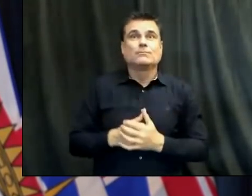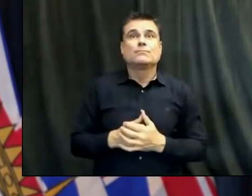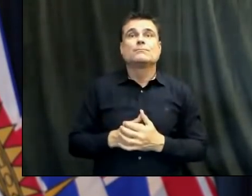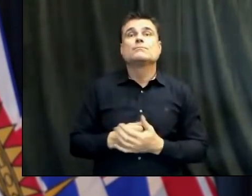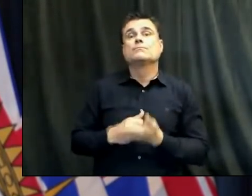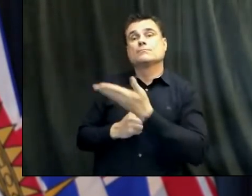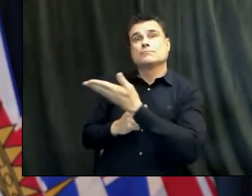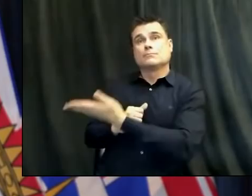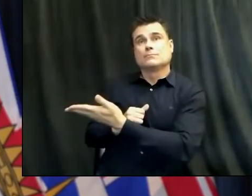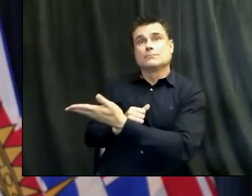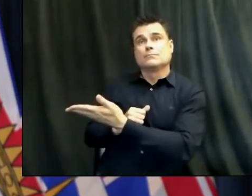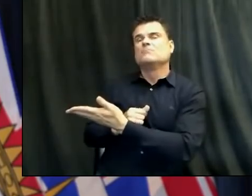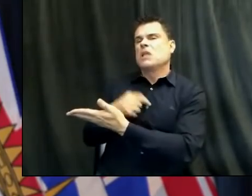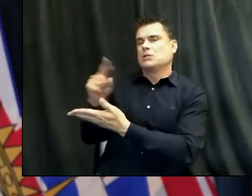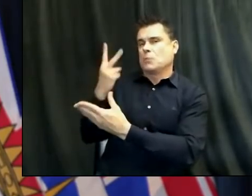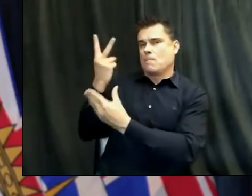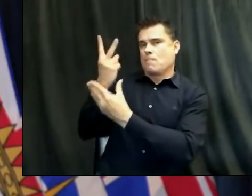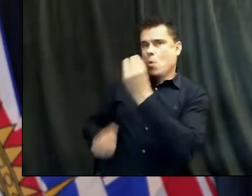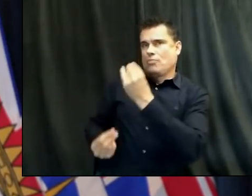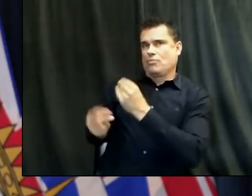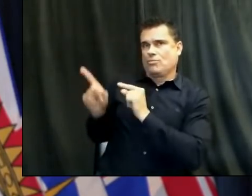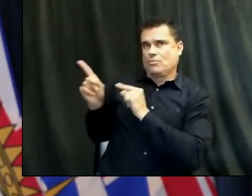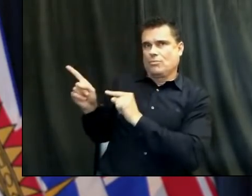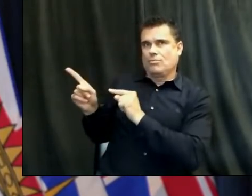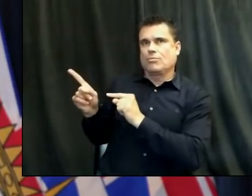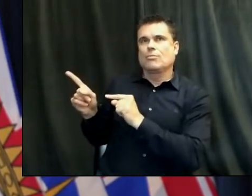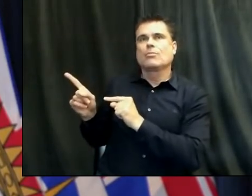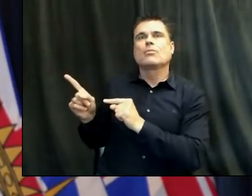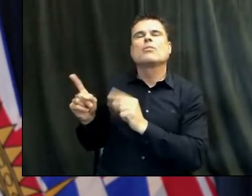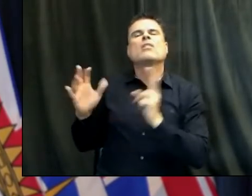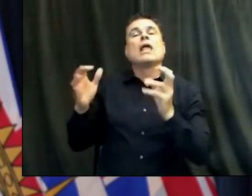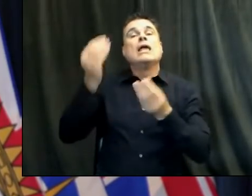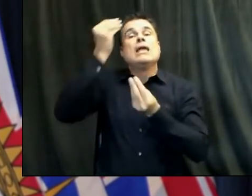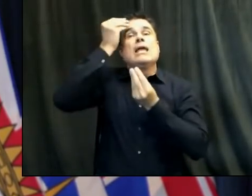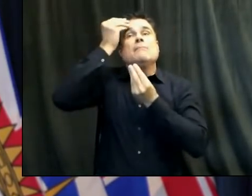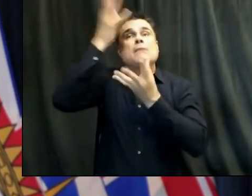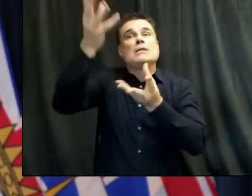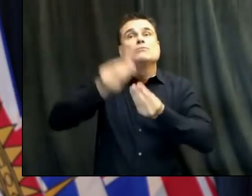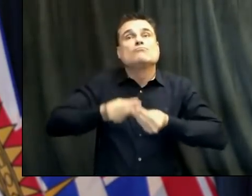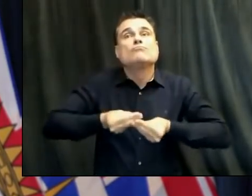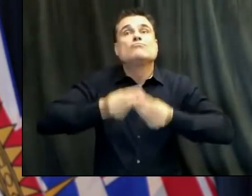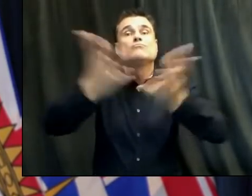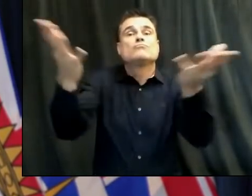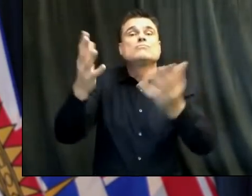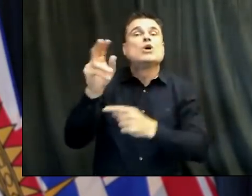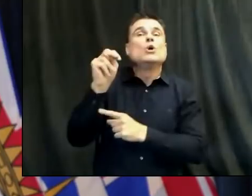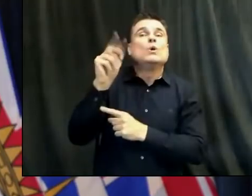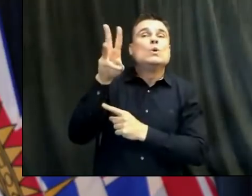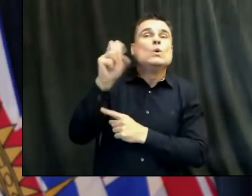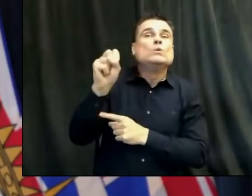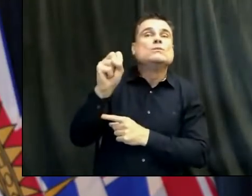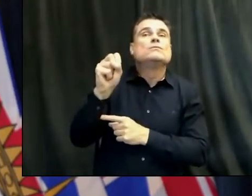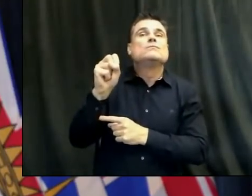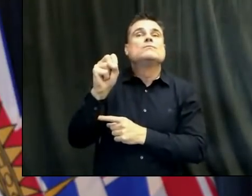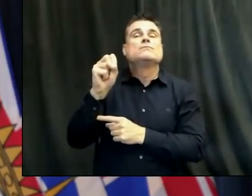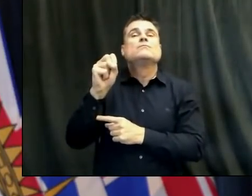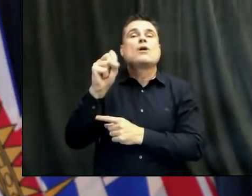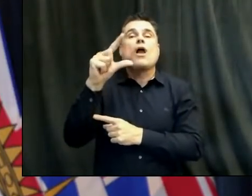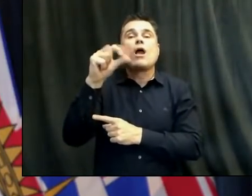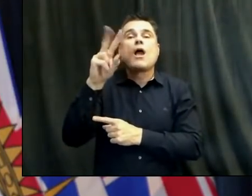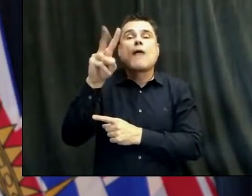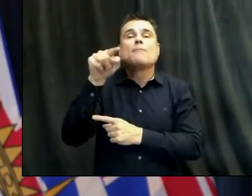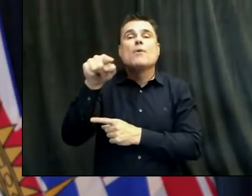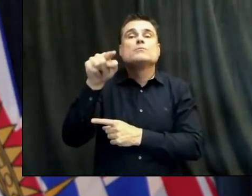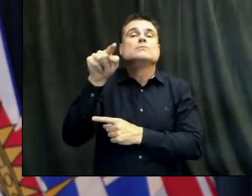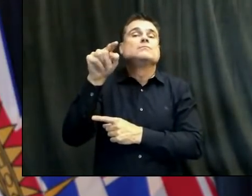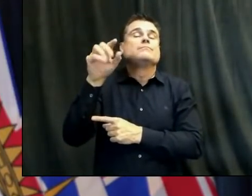The children have been at home in those cases, but not in isolation. So it is a relatively small percentage,